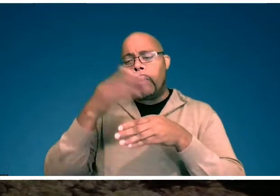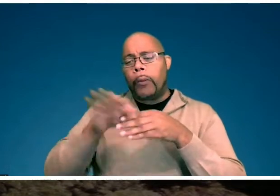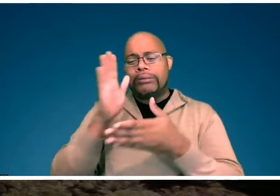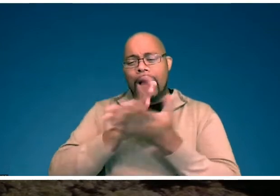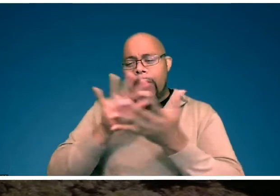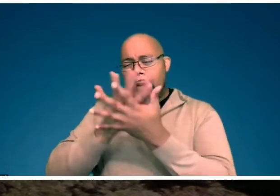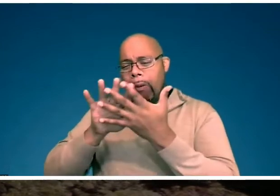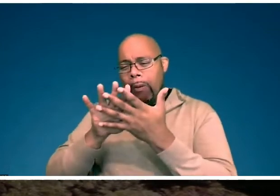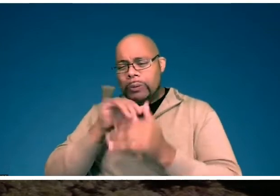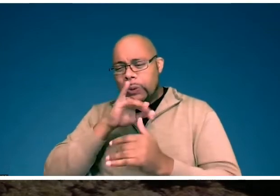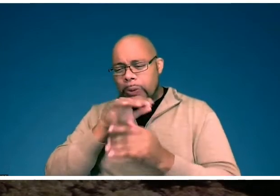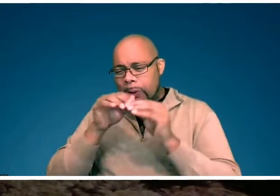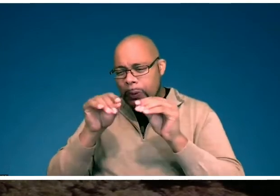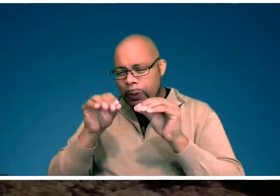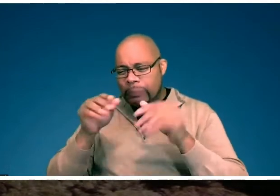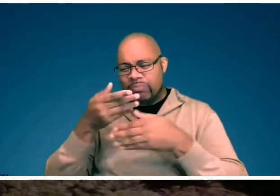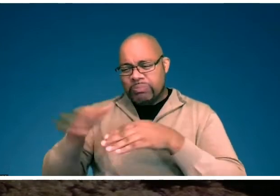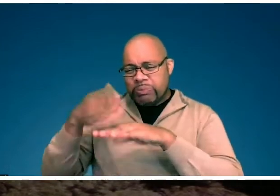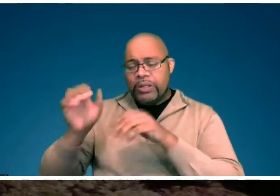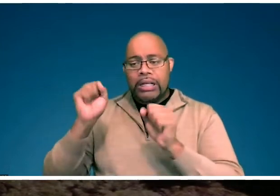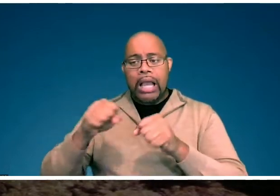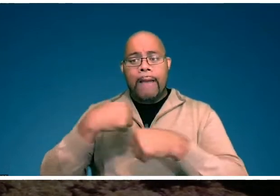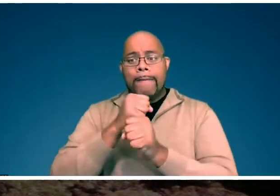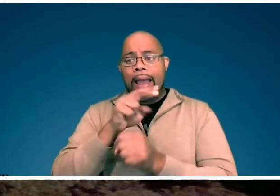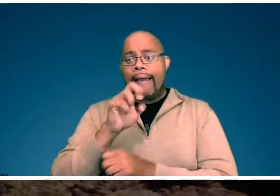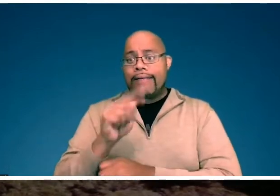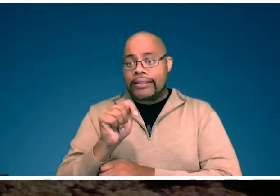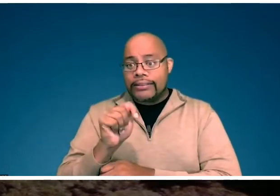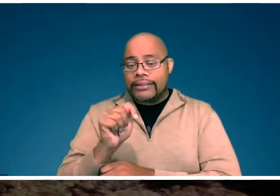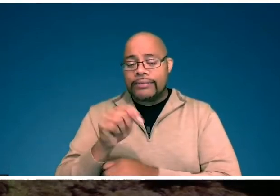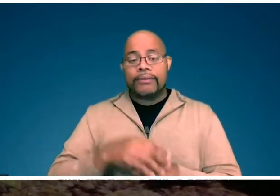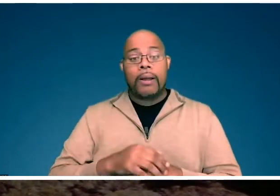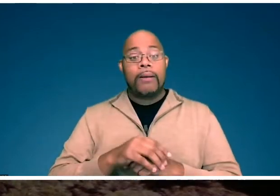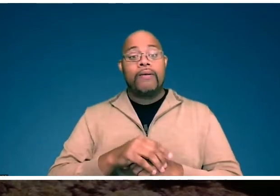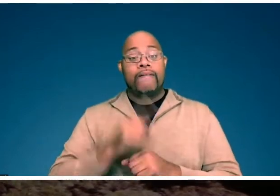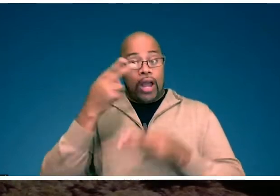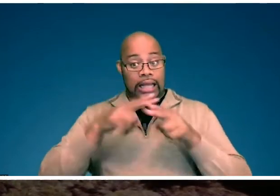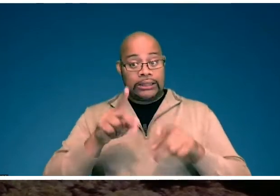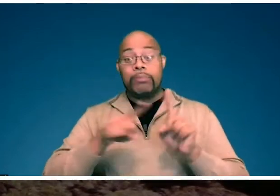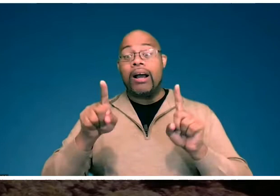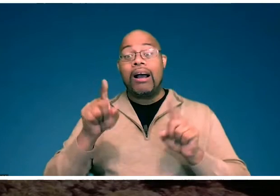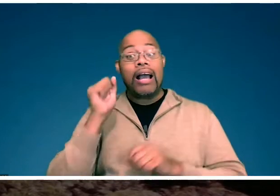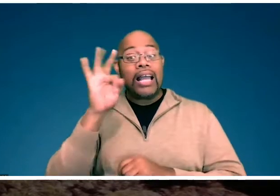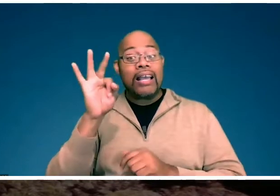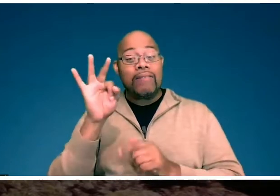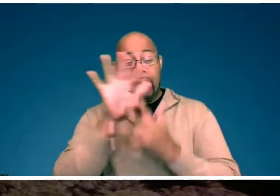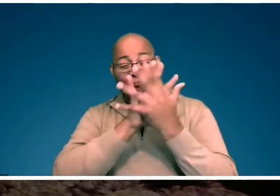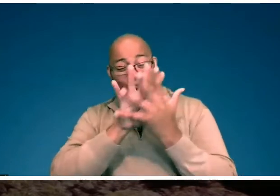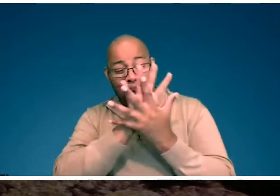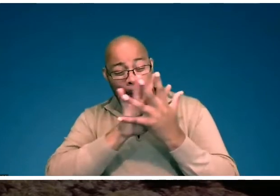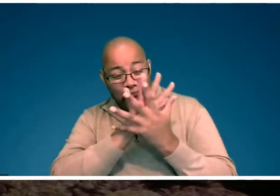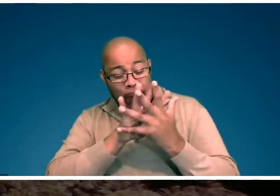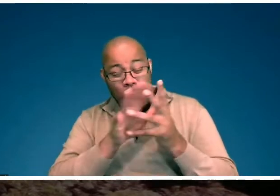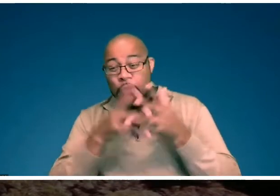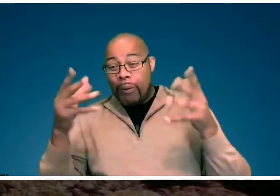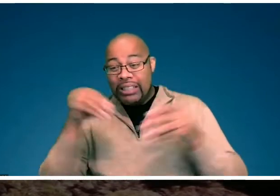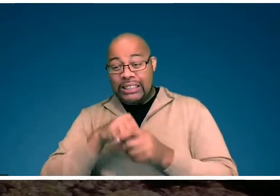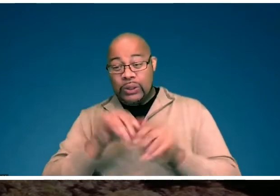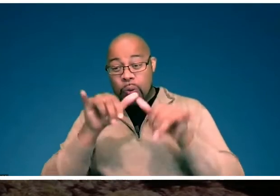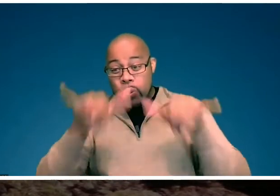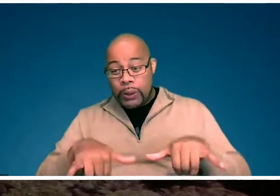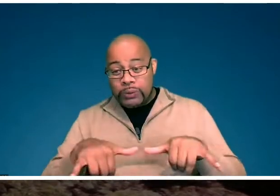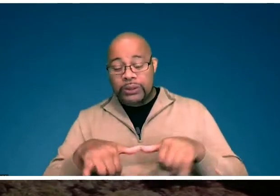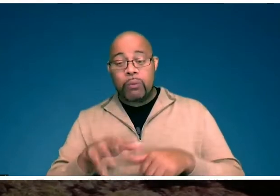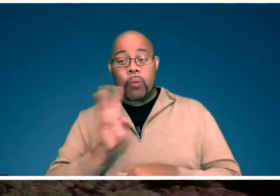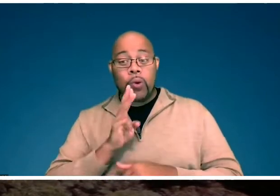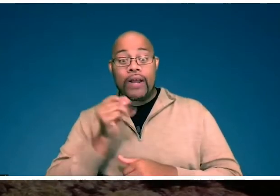brush away the fine sediment so that they can create a nest for their eggs. But if sediment is entering into the